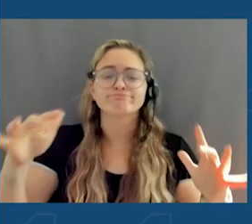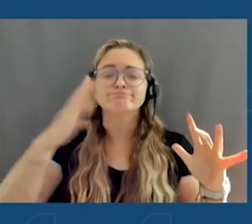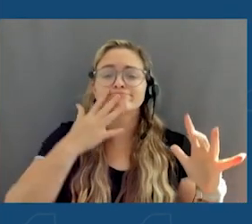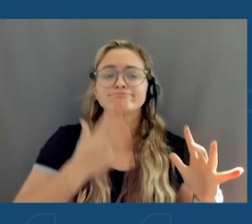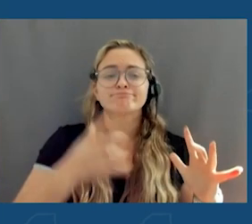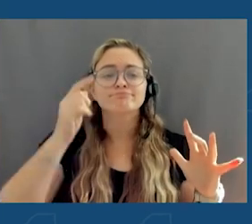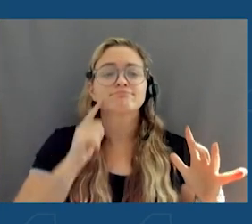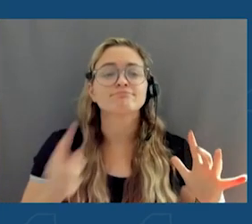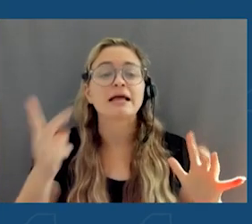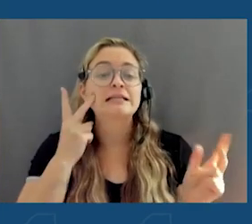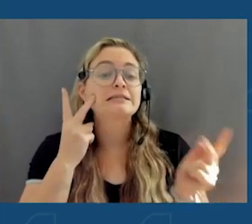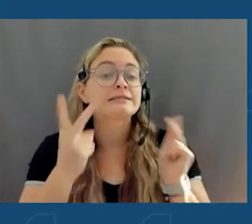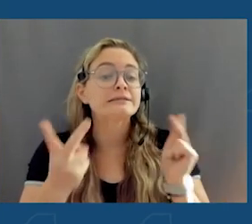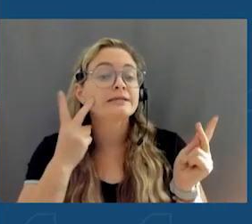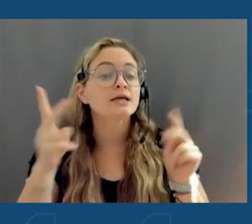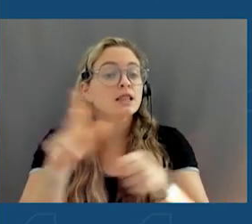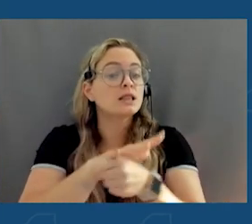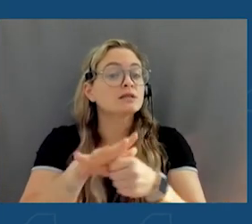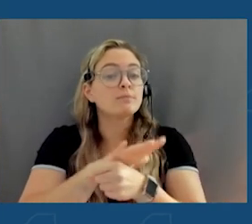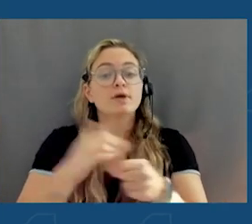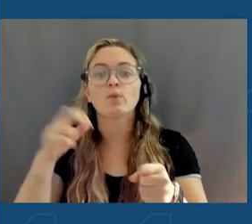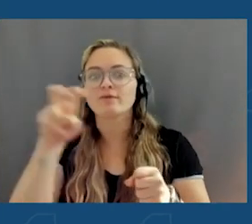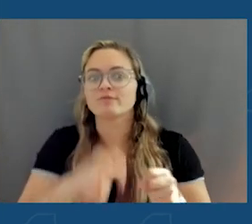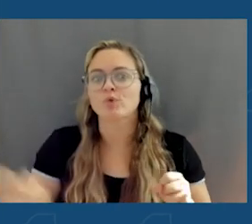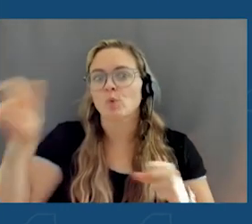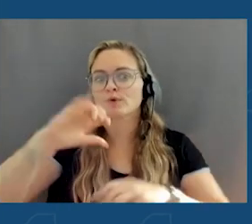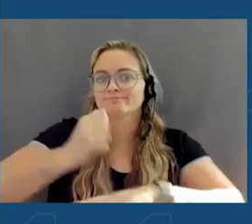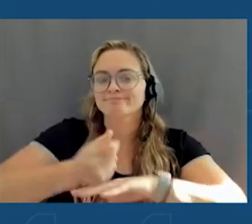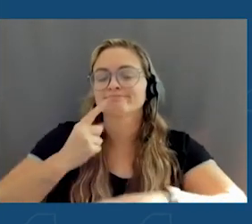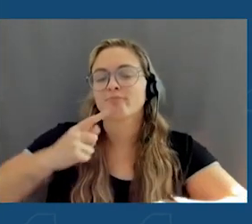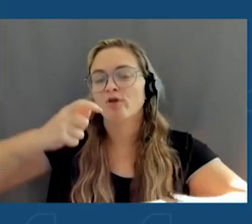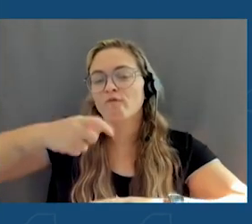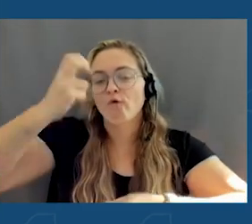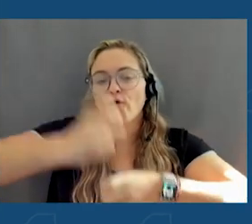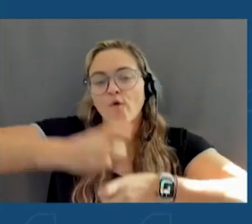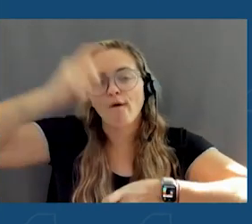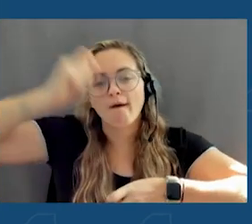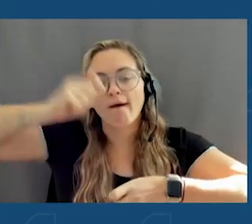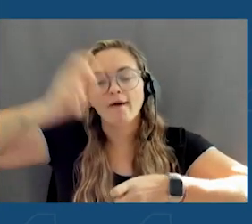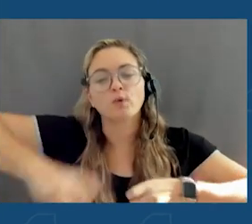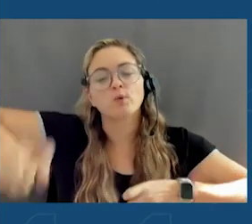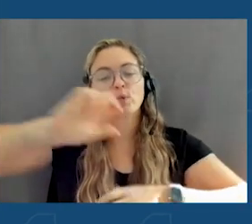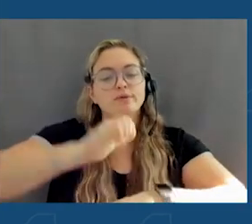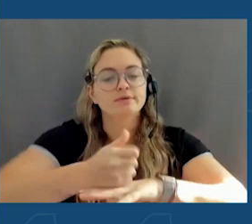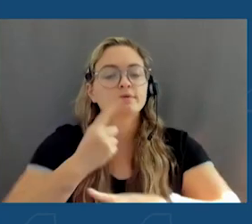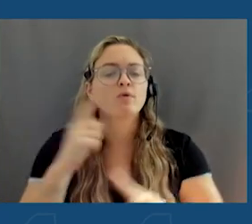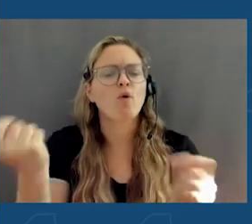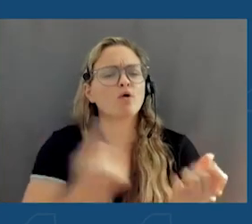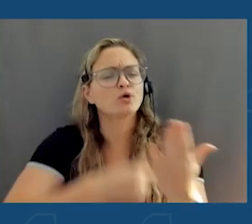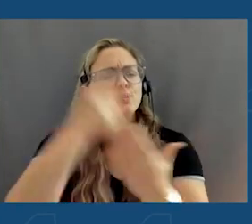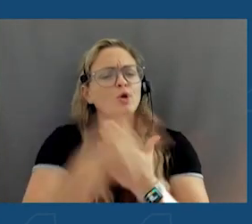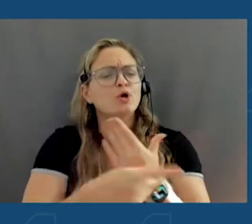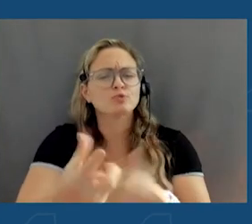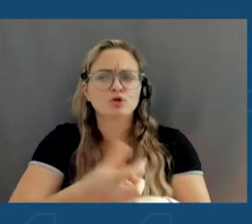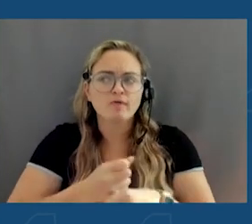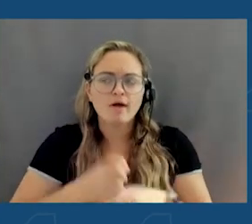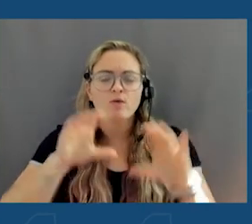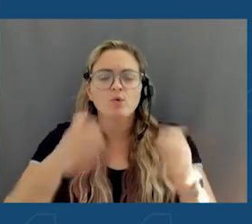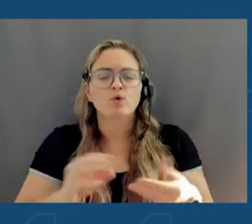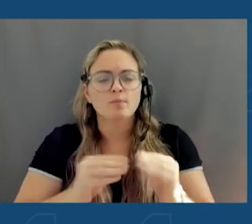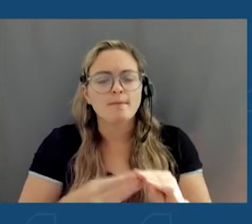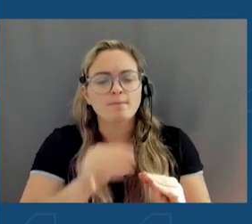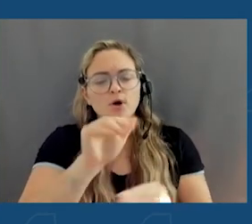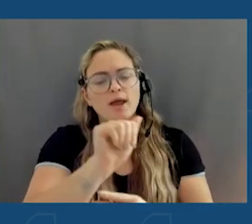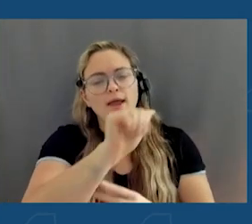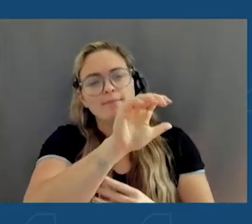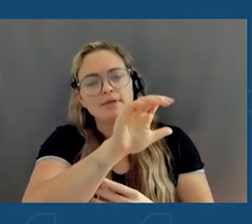and seeing the space. We have tours. We have hard hat tours scheduled. All of you in your program should have received a group number, A, B, C, D. All